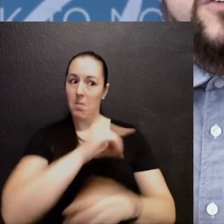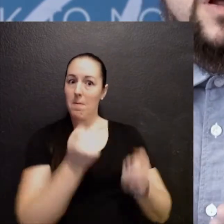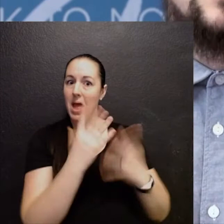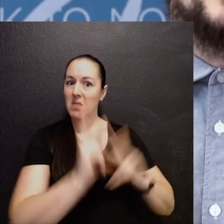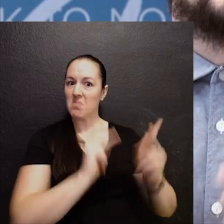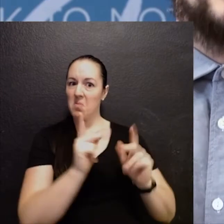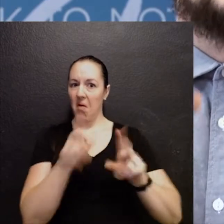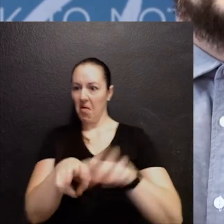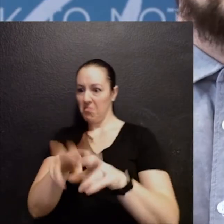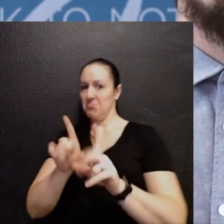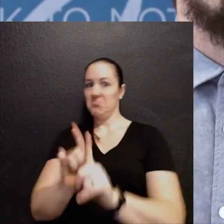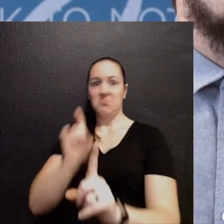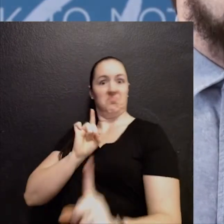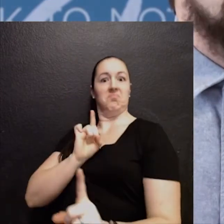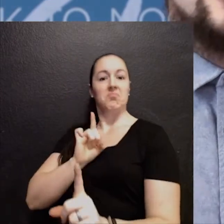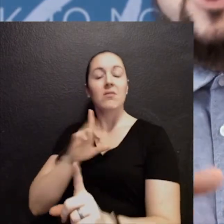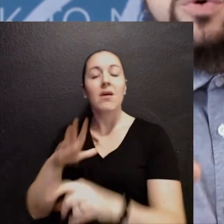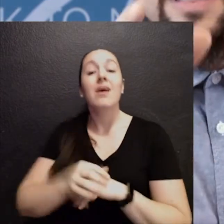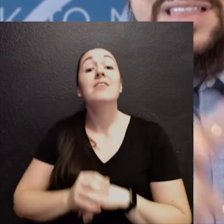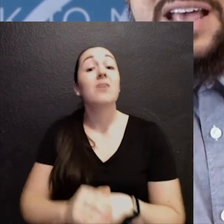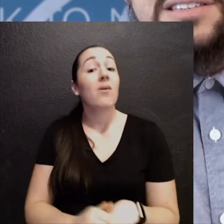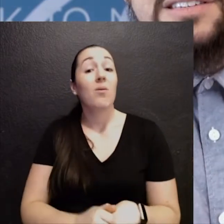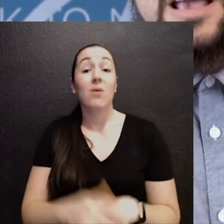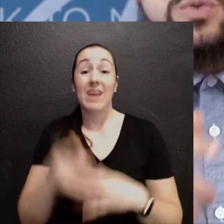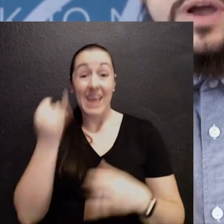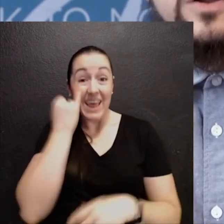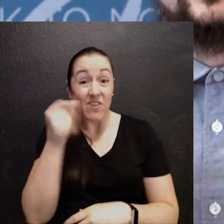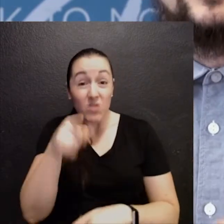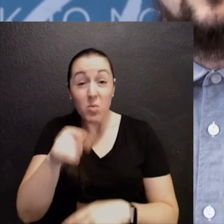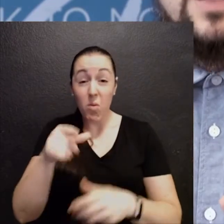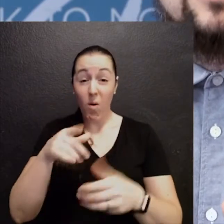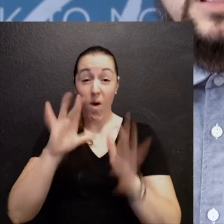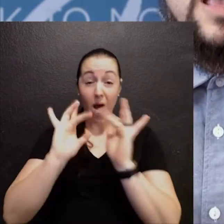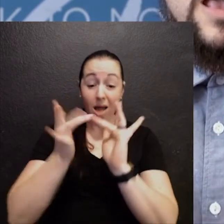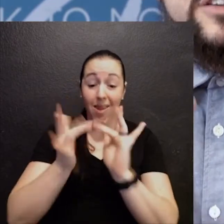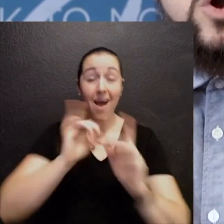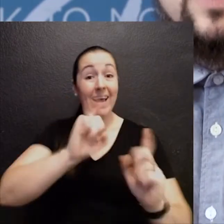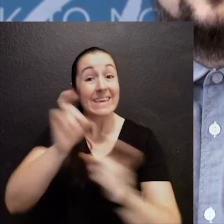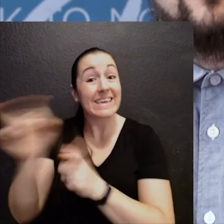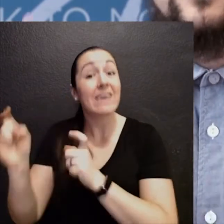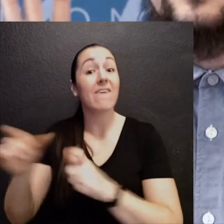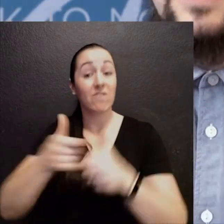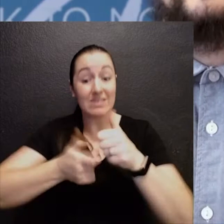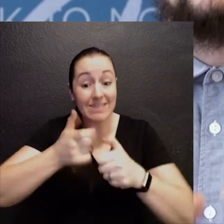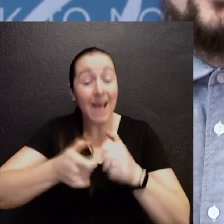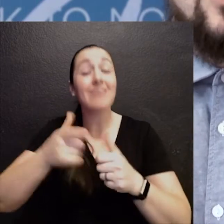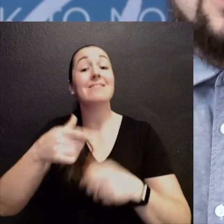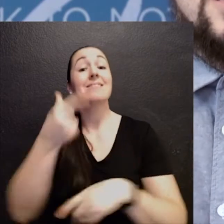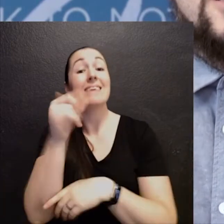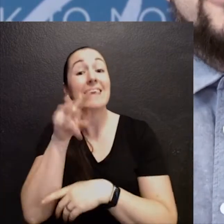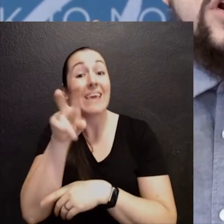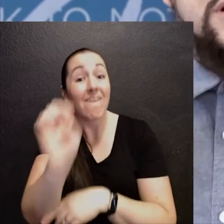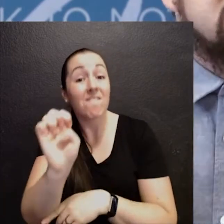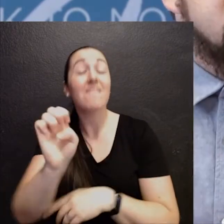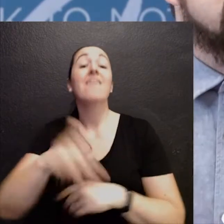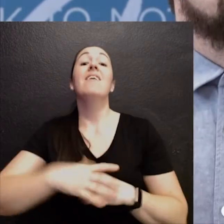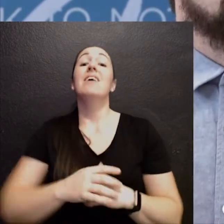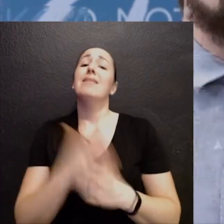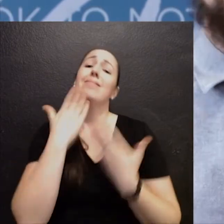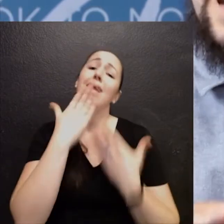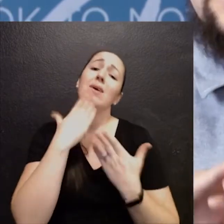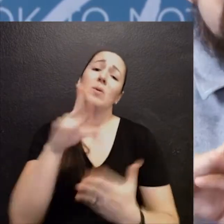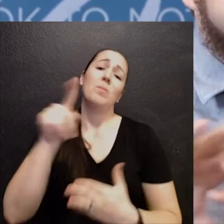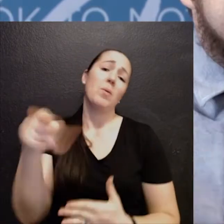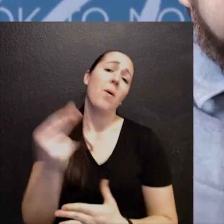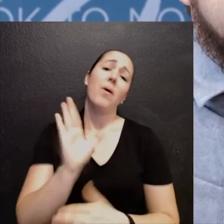you're giving online or text to give in the Pure Heart app, know that this is what your generosity is going to support. Thank you, Pure Heart, for your continued